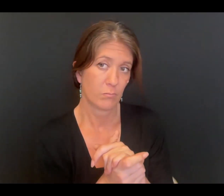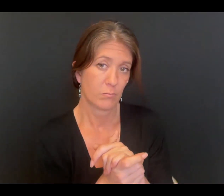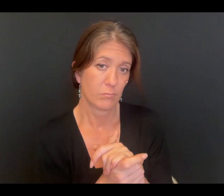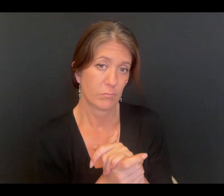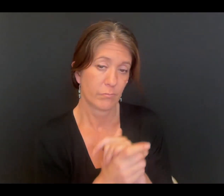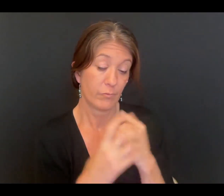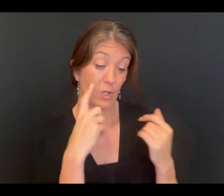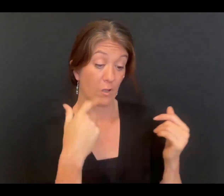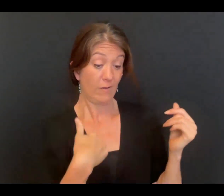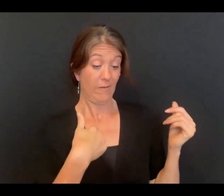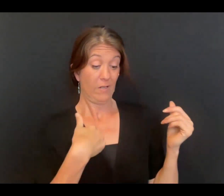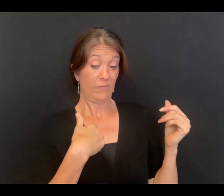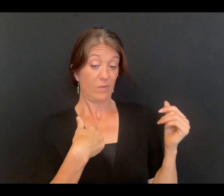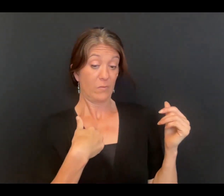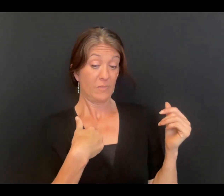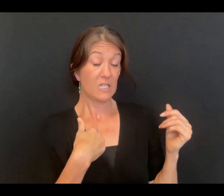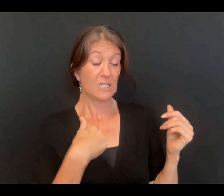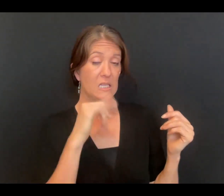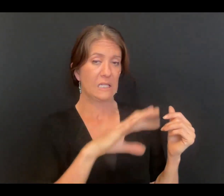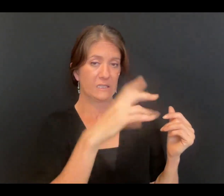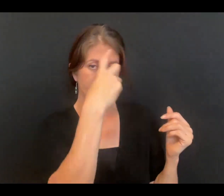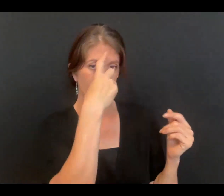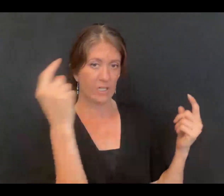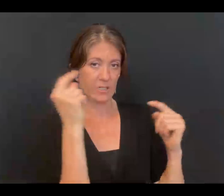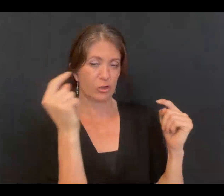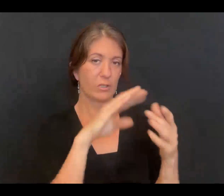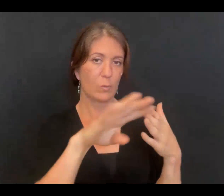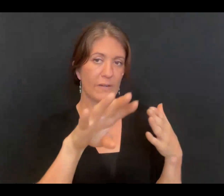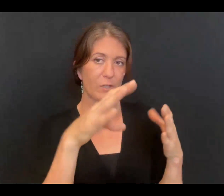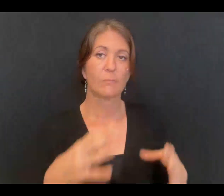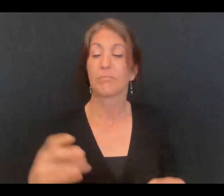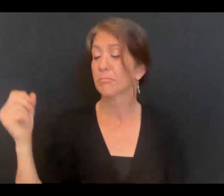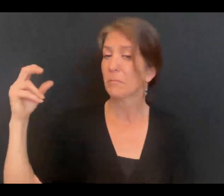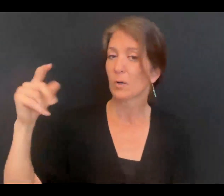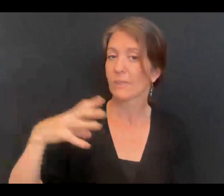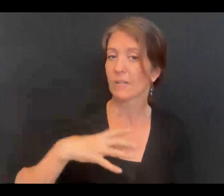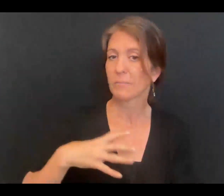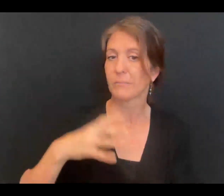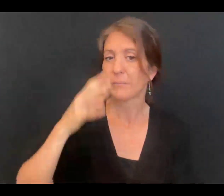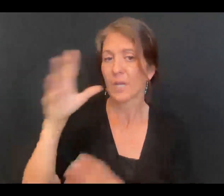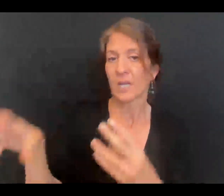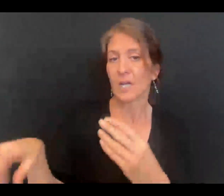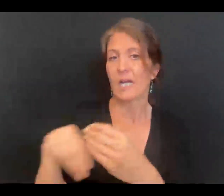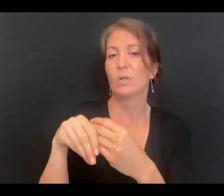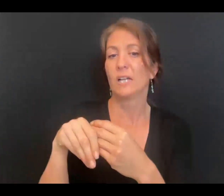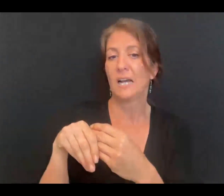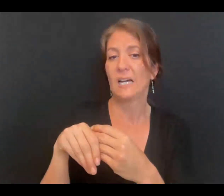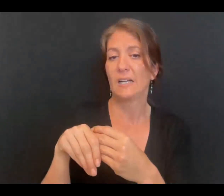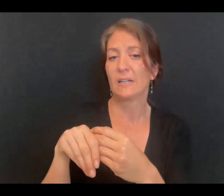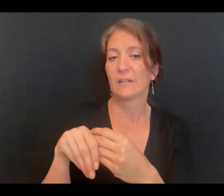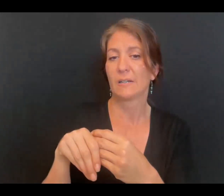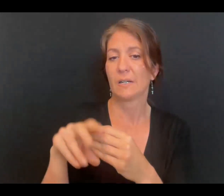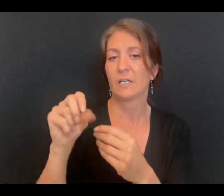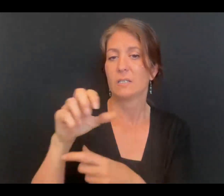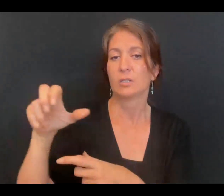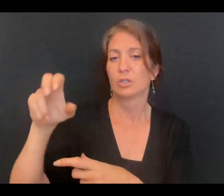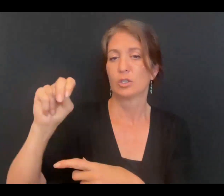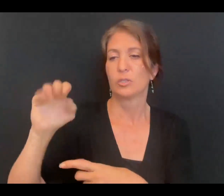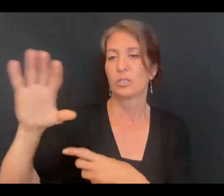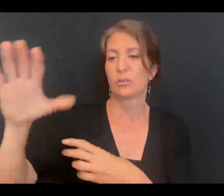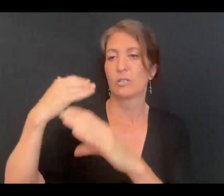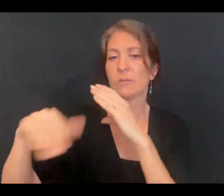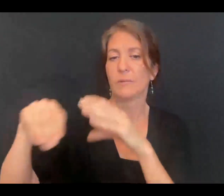me specifically, it's strictly brain injury waiver. Okay. I'll put Susan Sagelquist's email in the chat box there.